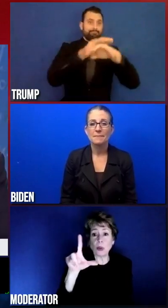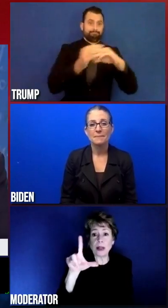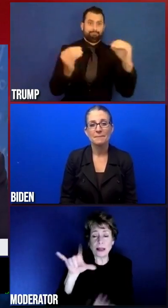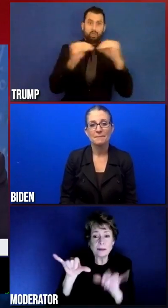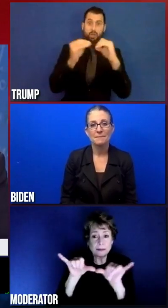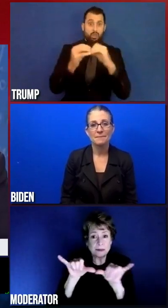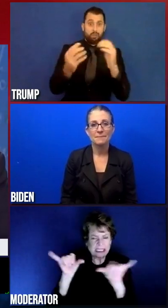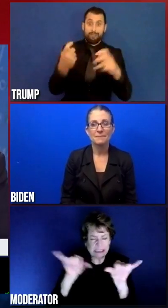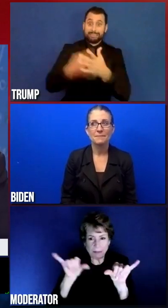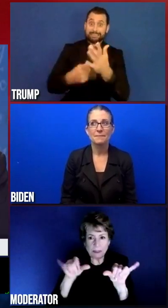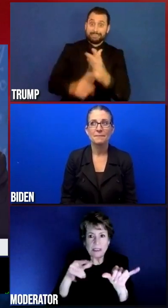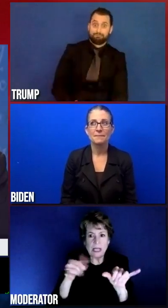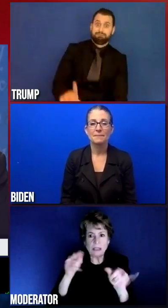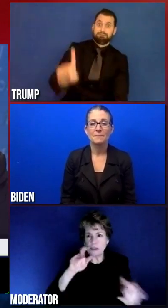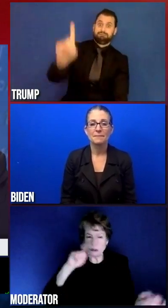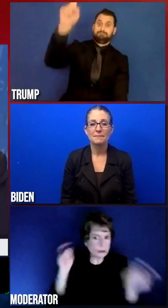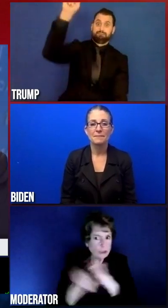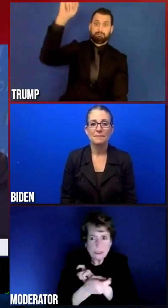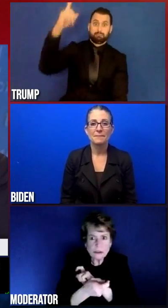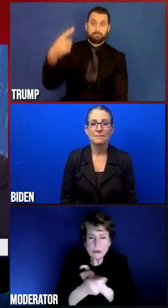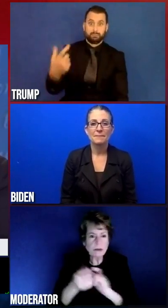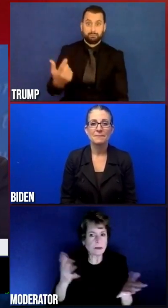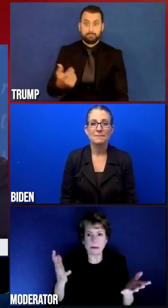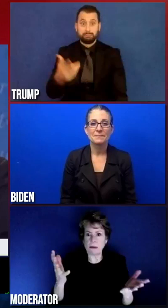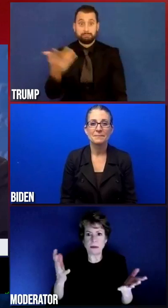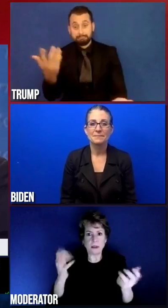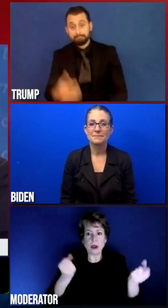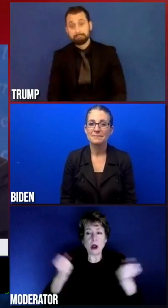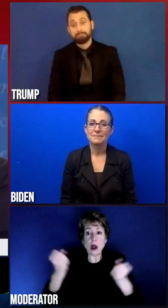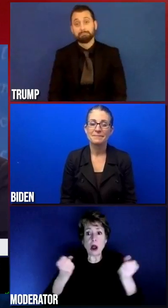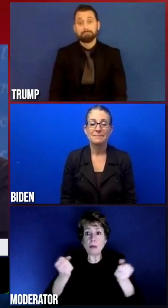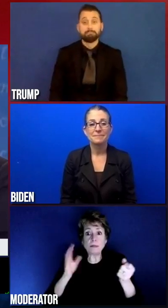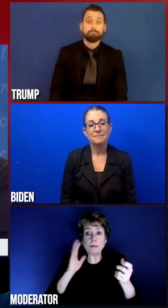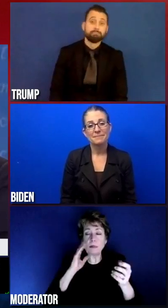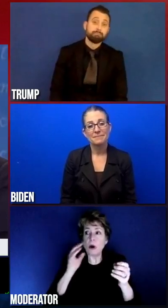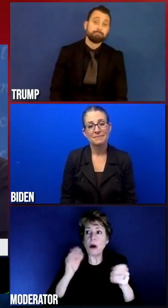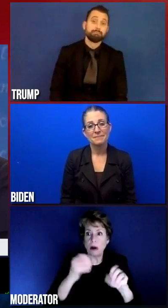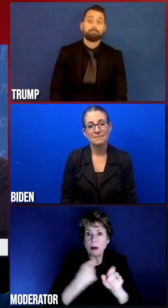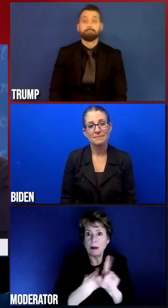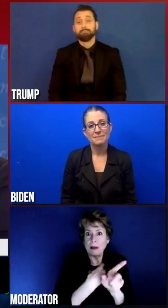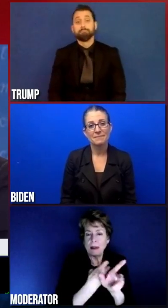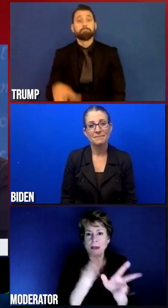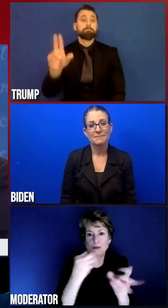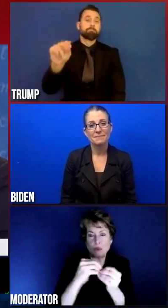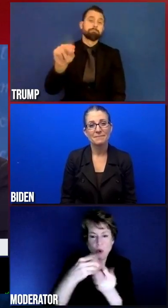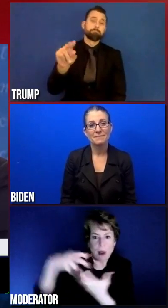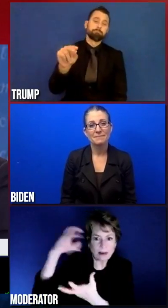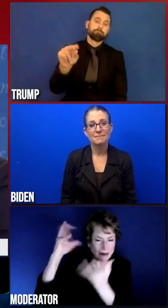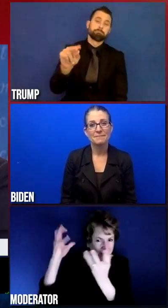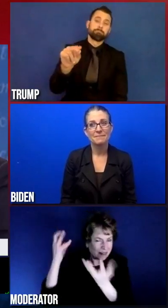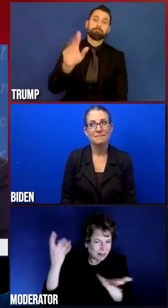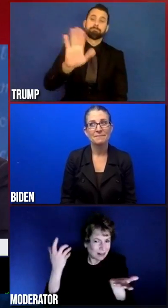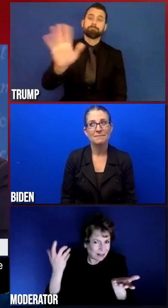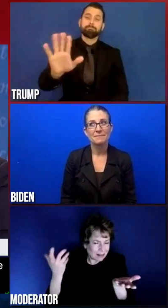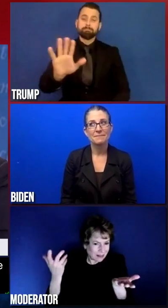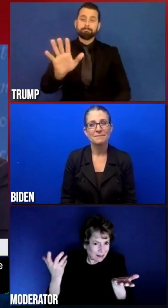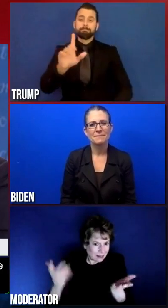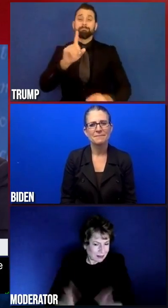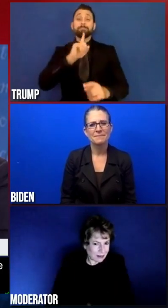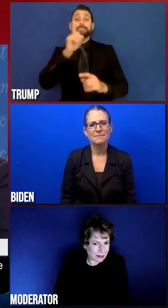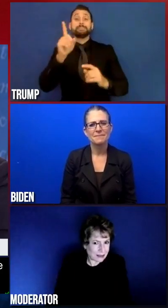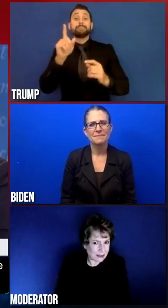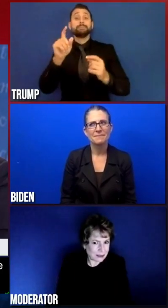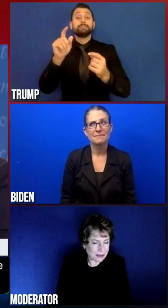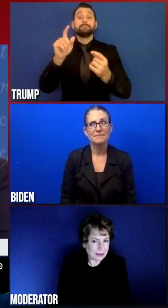from cars Well, and not trucks? really, because what's happening is the car is much less expensive and it's a much safer car. And you're talking about a tiny